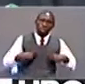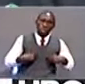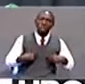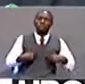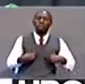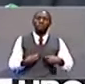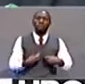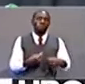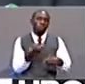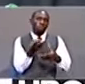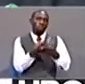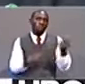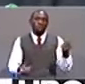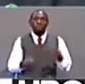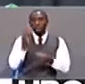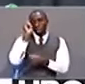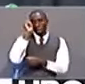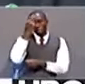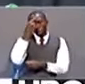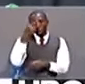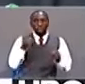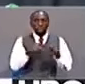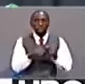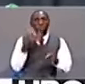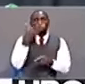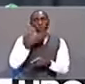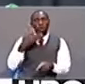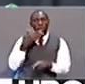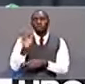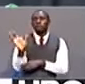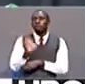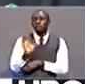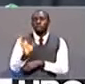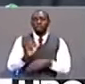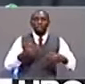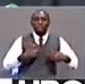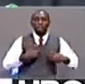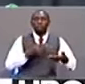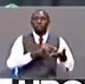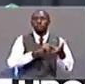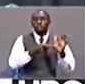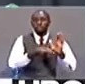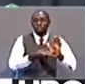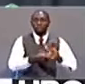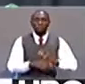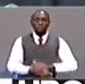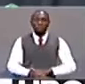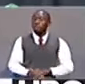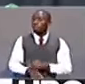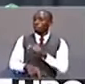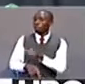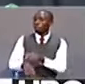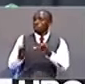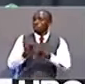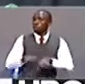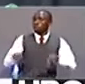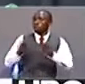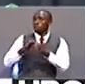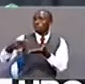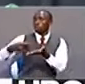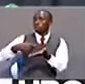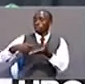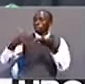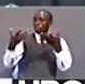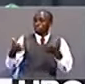respective governments and oil companies have for the projects. With these agreements in place, the oil